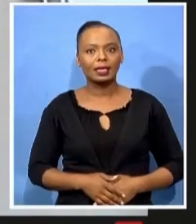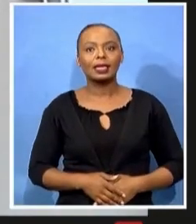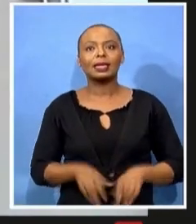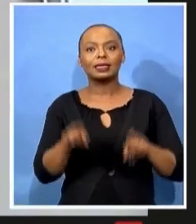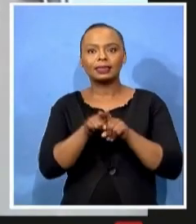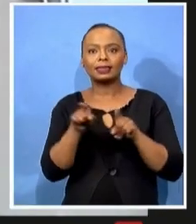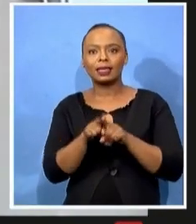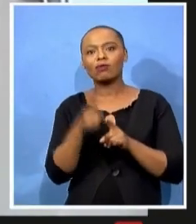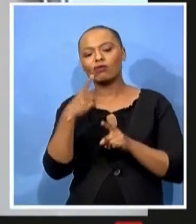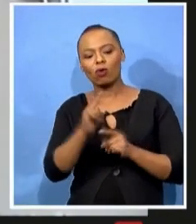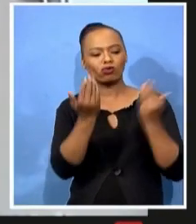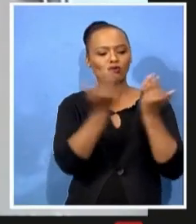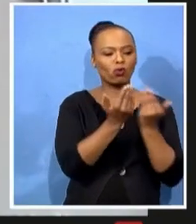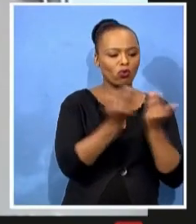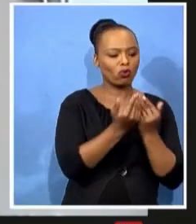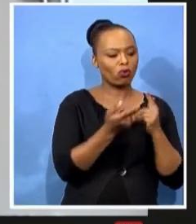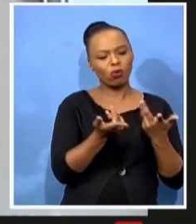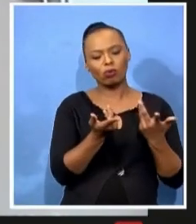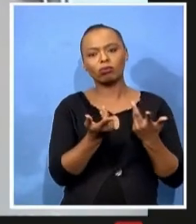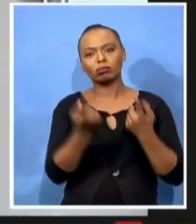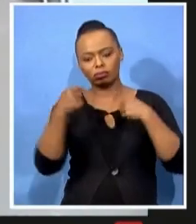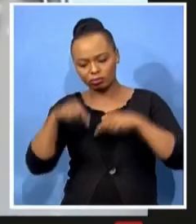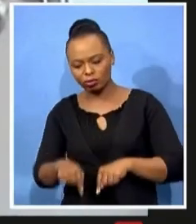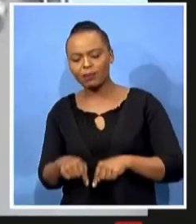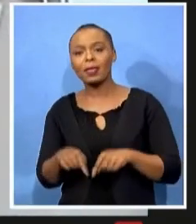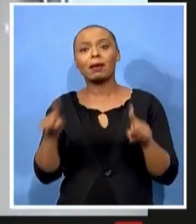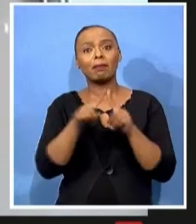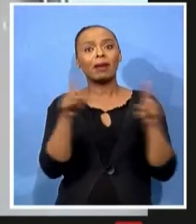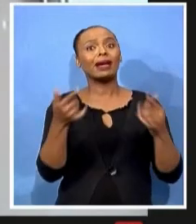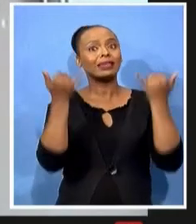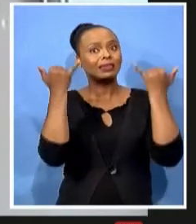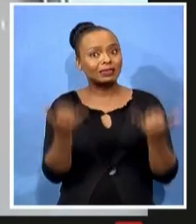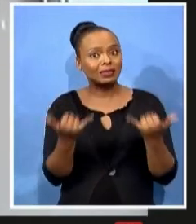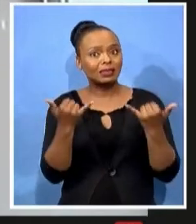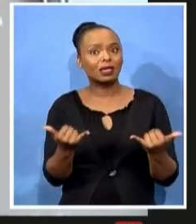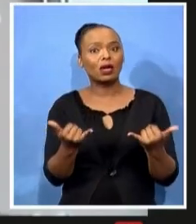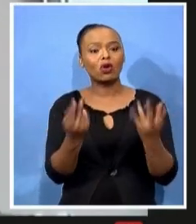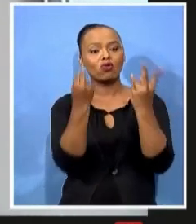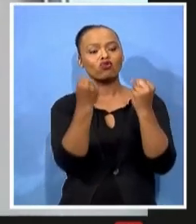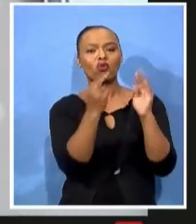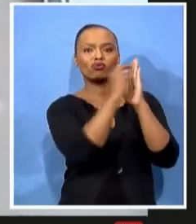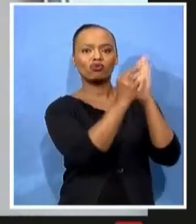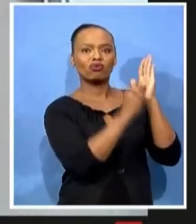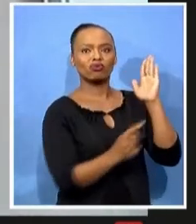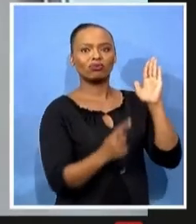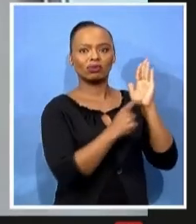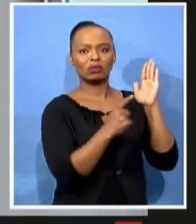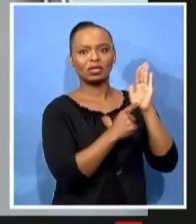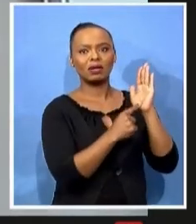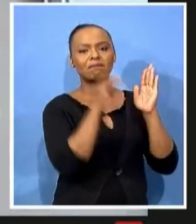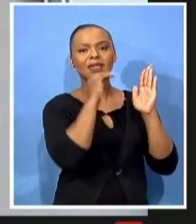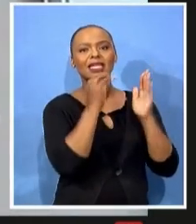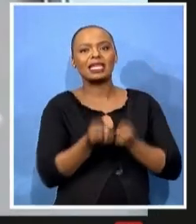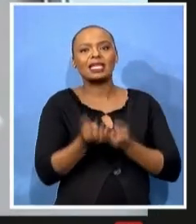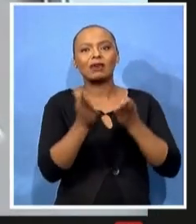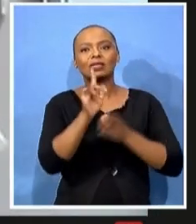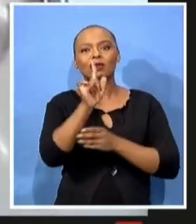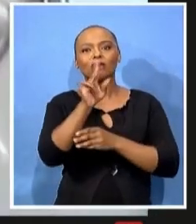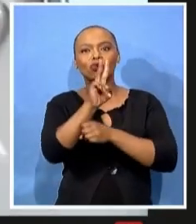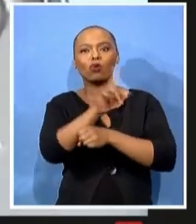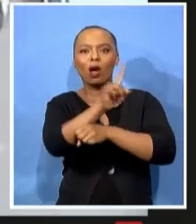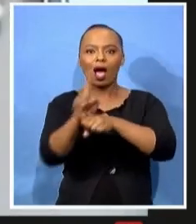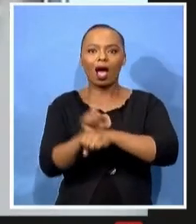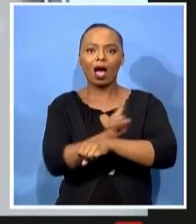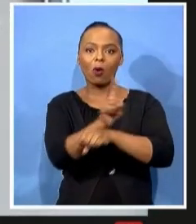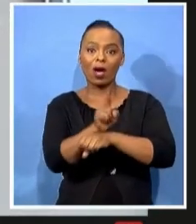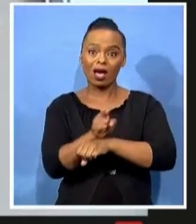And now the new regulation is only 72 hours. This has caused a backlog of up to 15